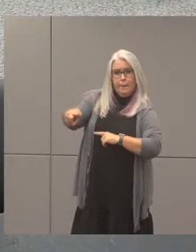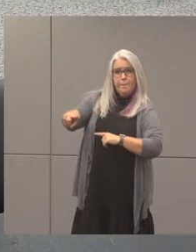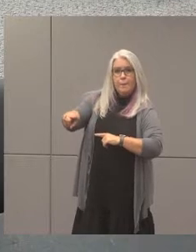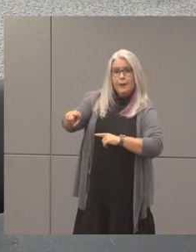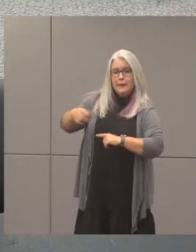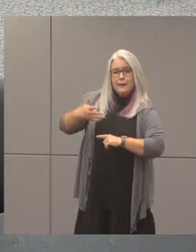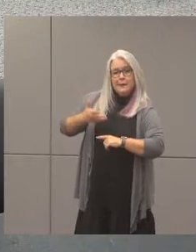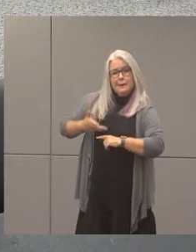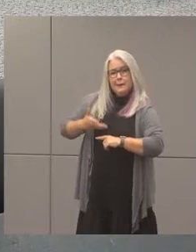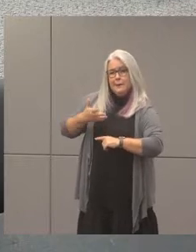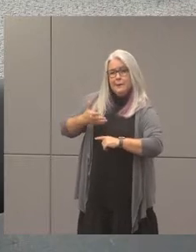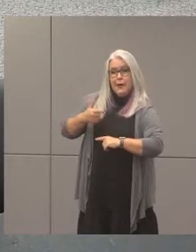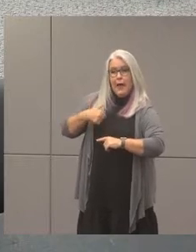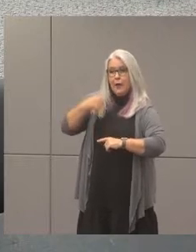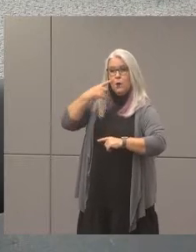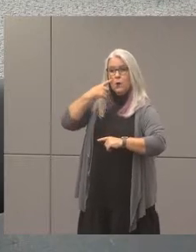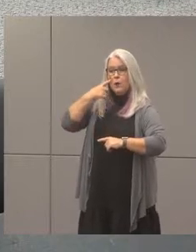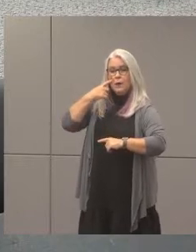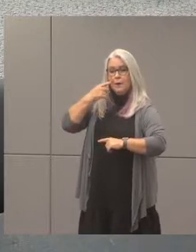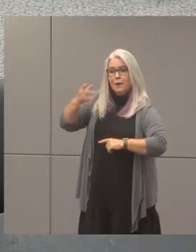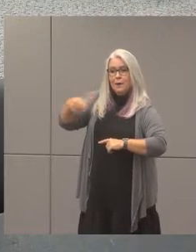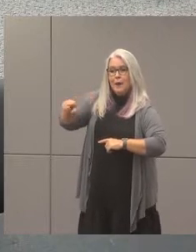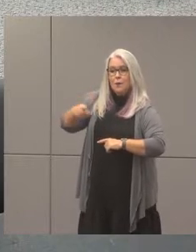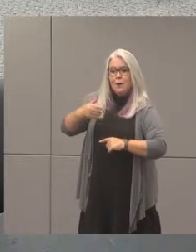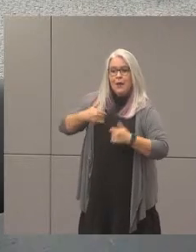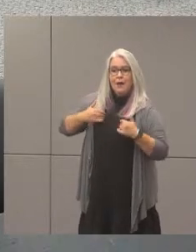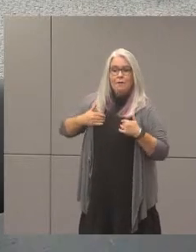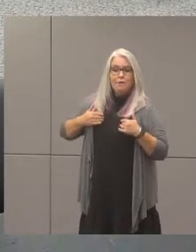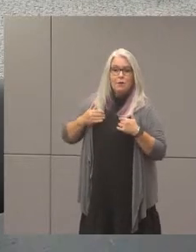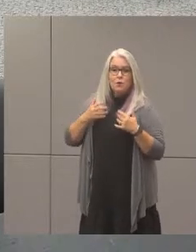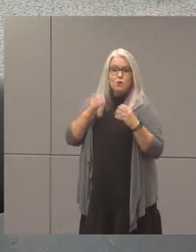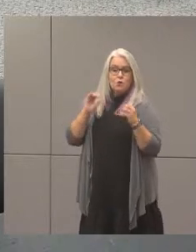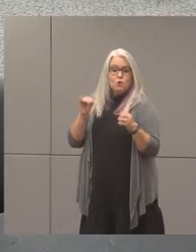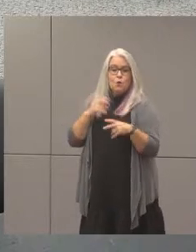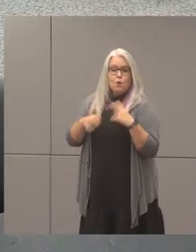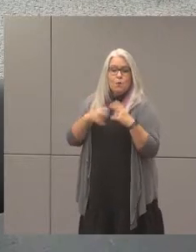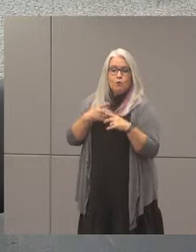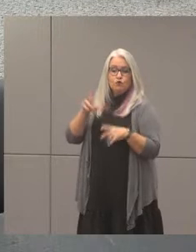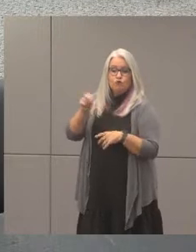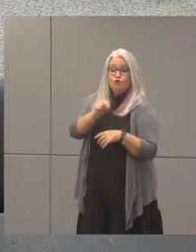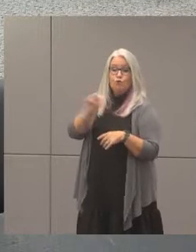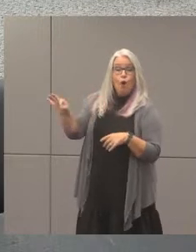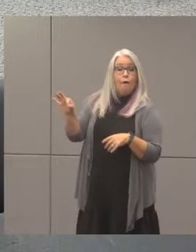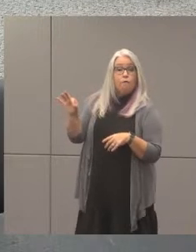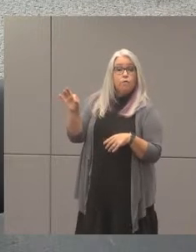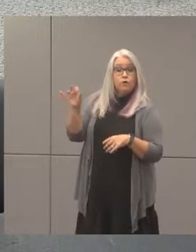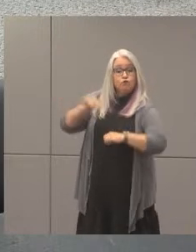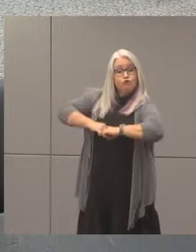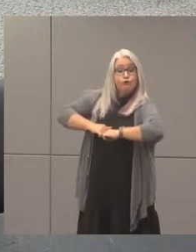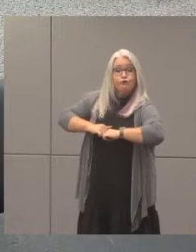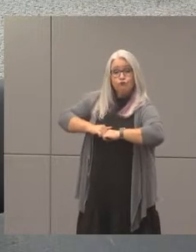I don't think they'd have any issue shutting it off tomorrow. I really don't.